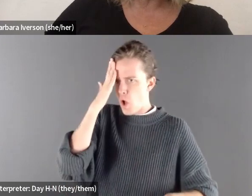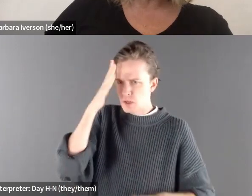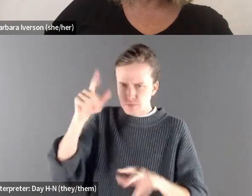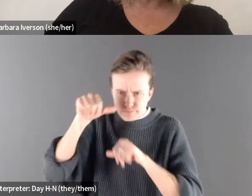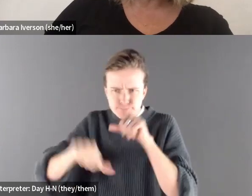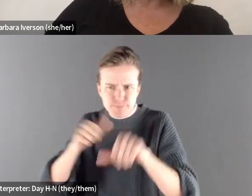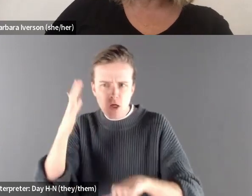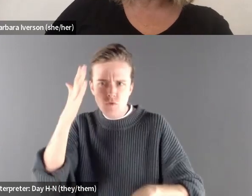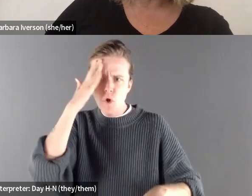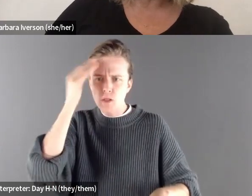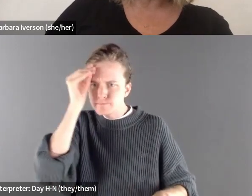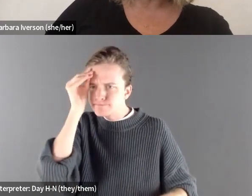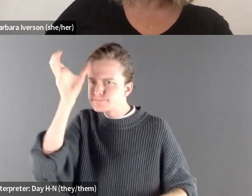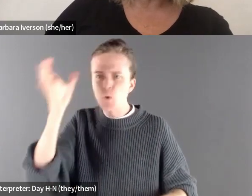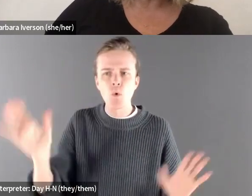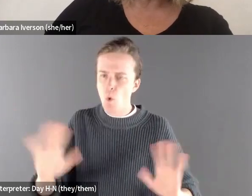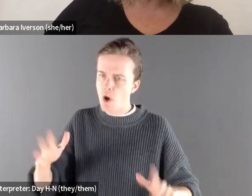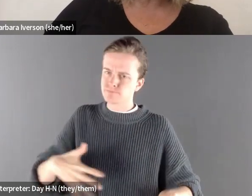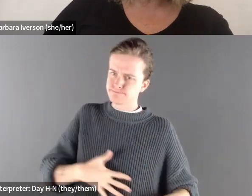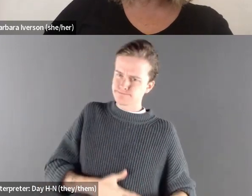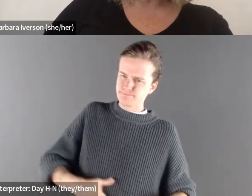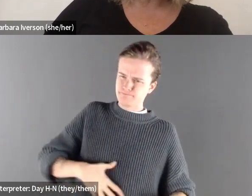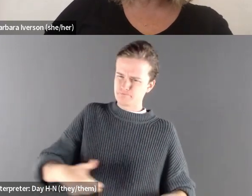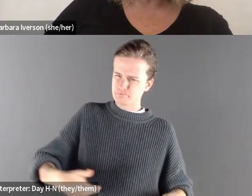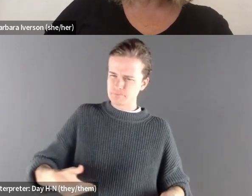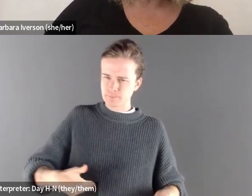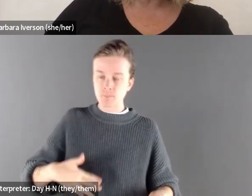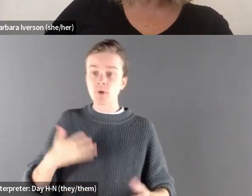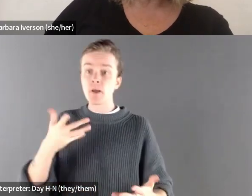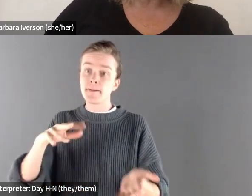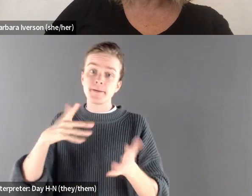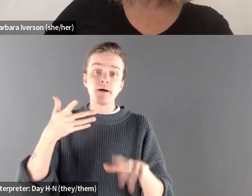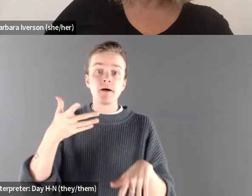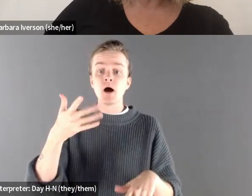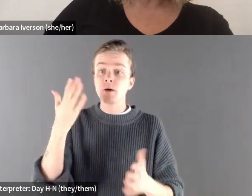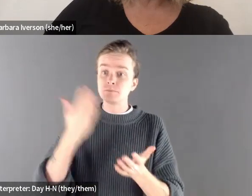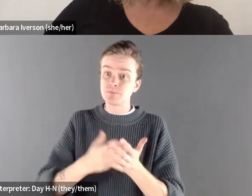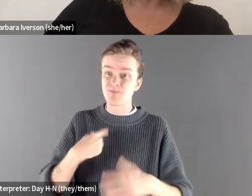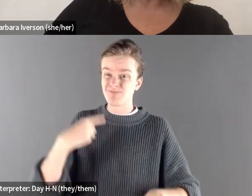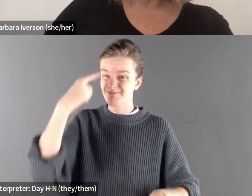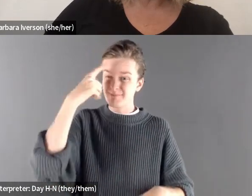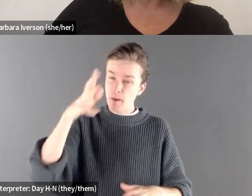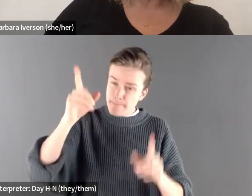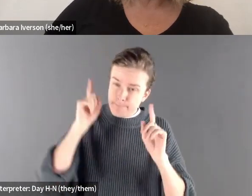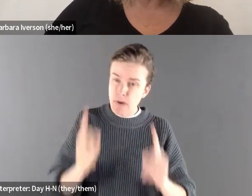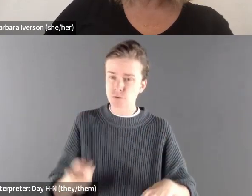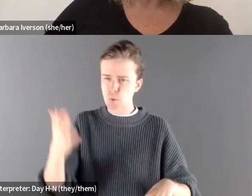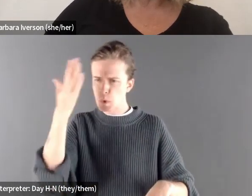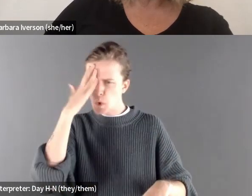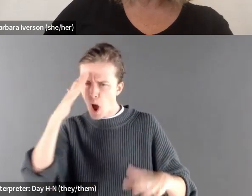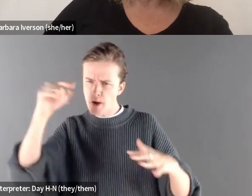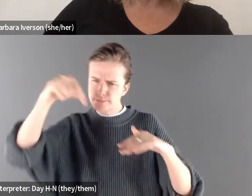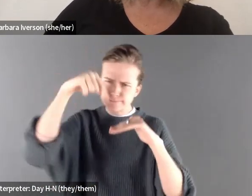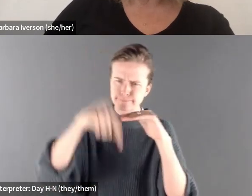you must have some amount of programmatic knowledge or computer science education has often tended to sort of cast